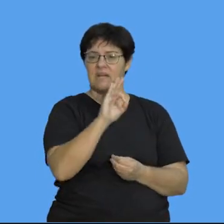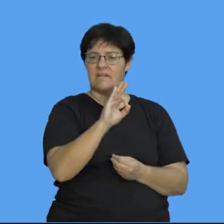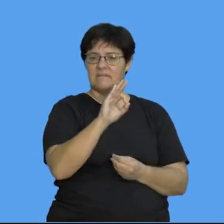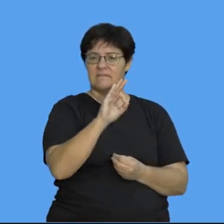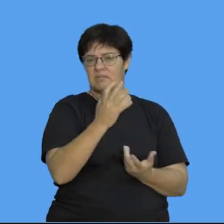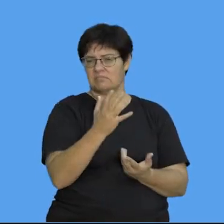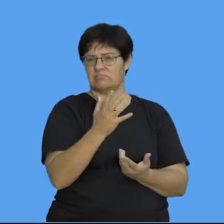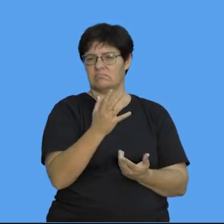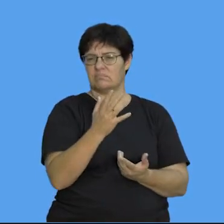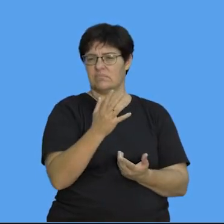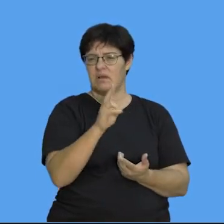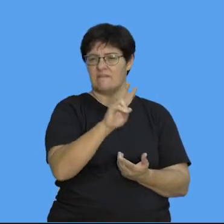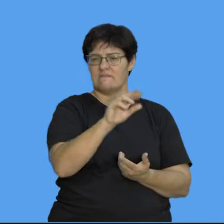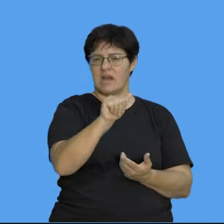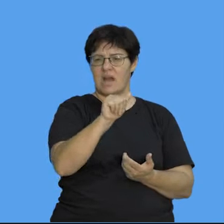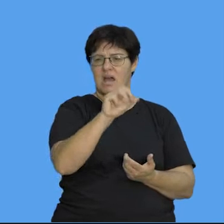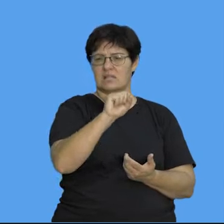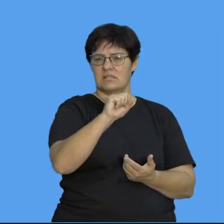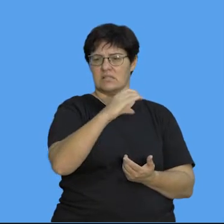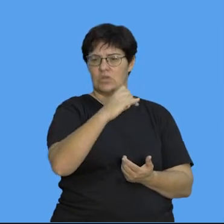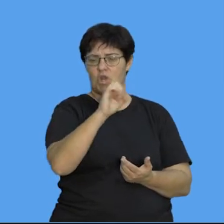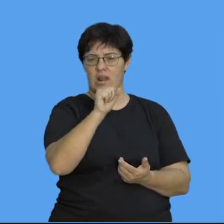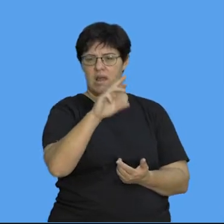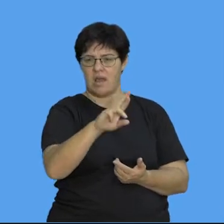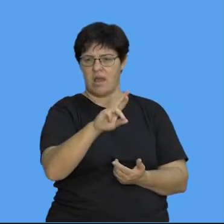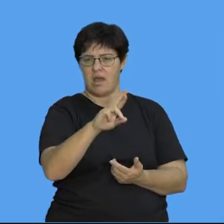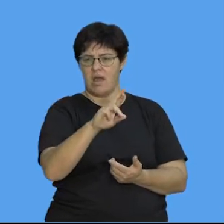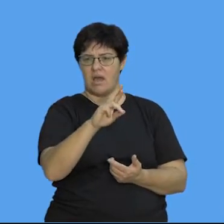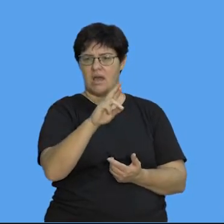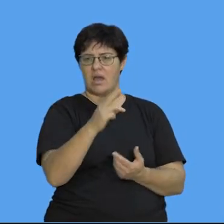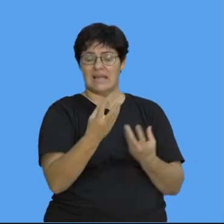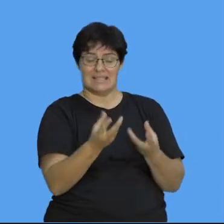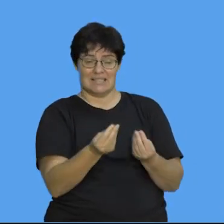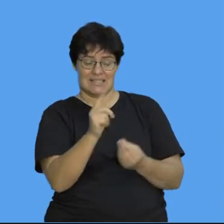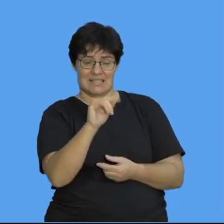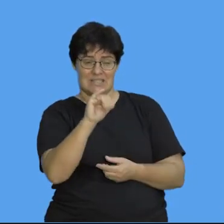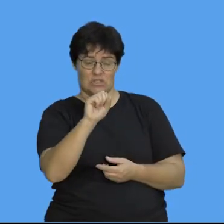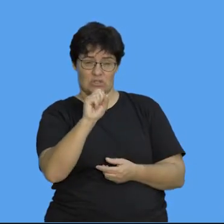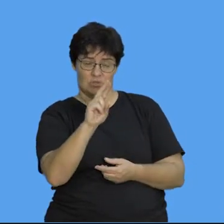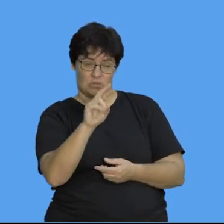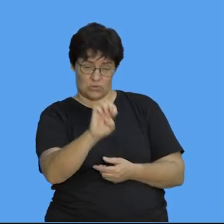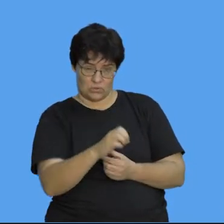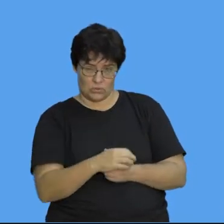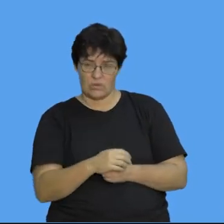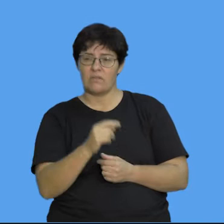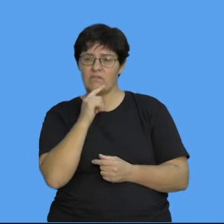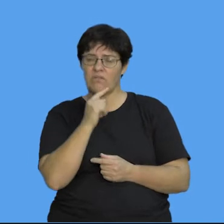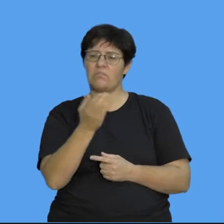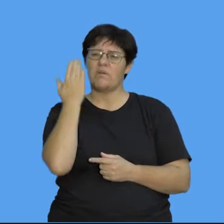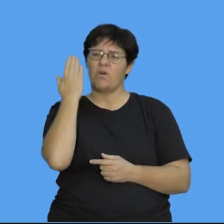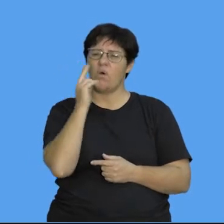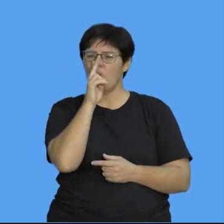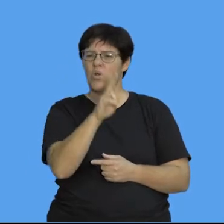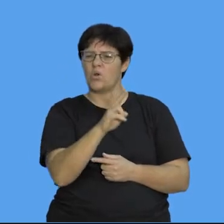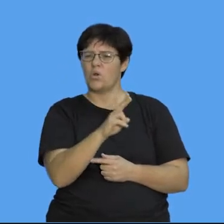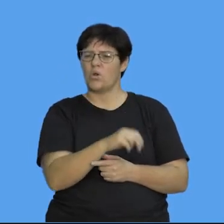Now, I don't know if you remember in maybe previous modules that you might have done, when you looked at plant tissue called xylem and